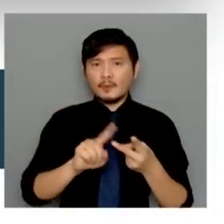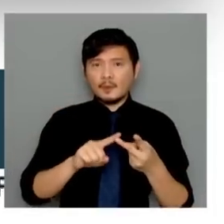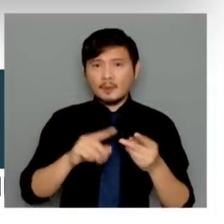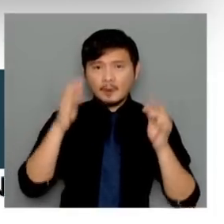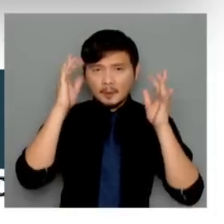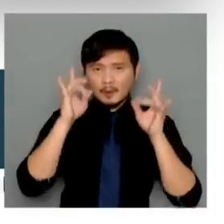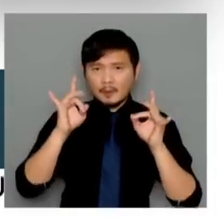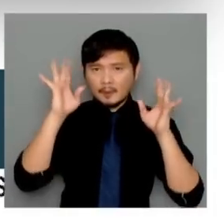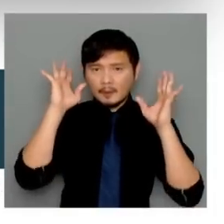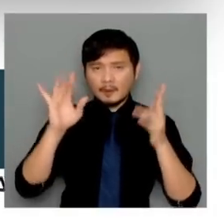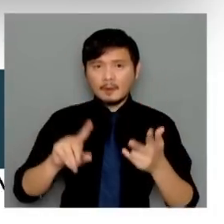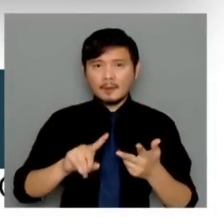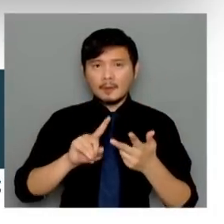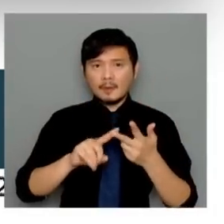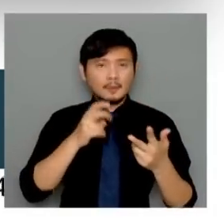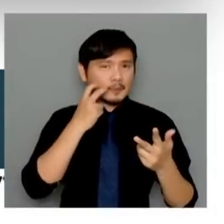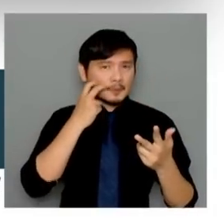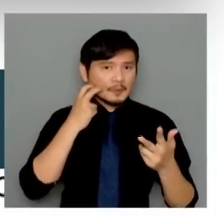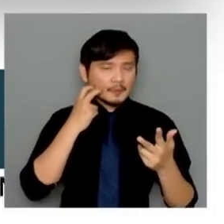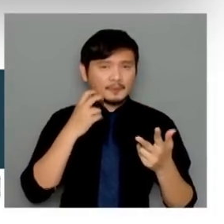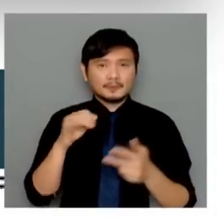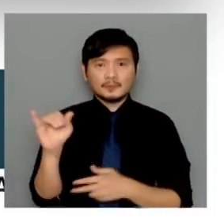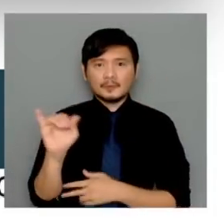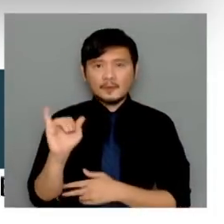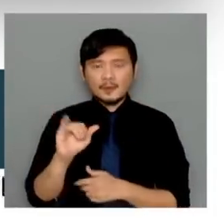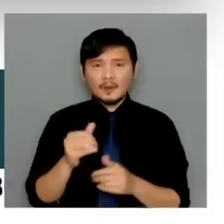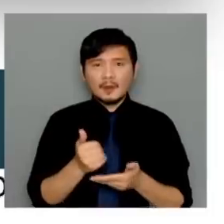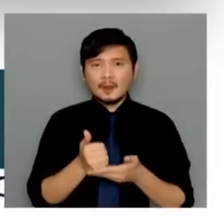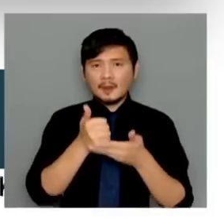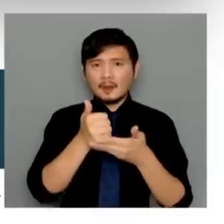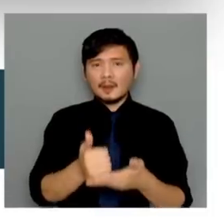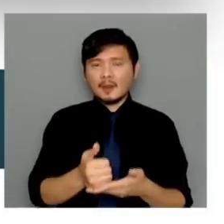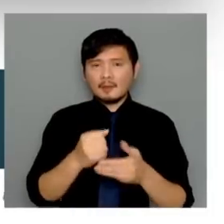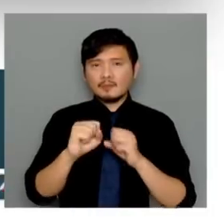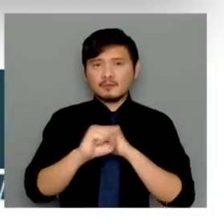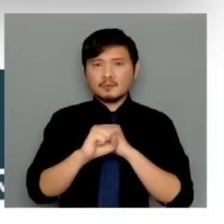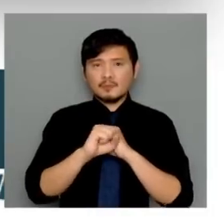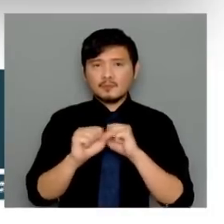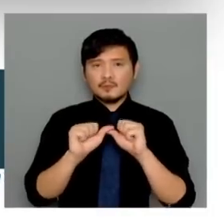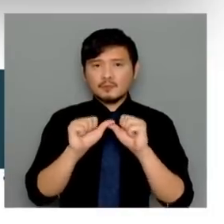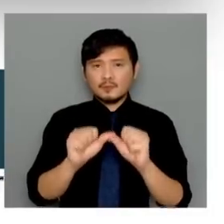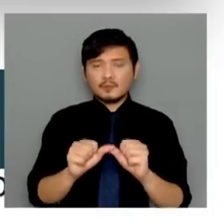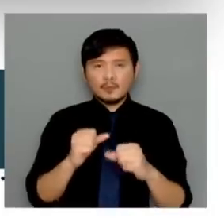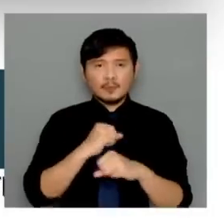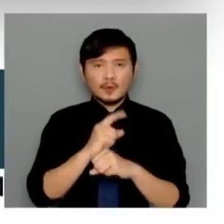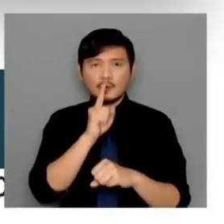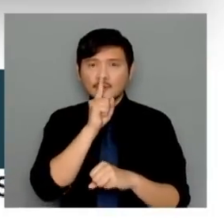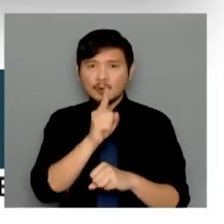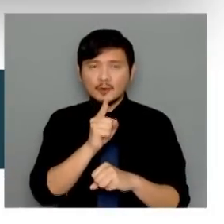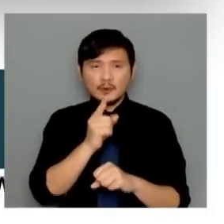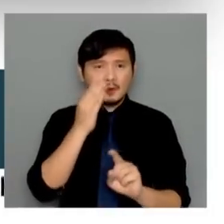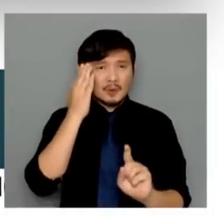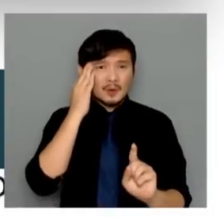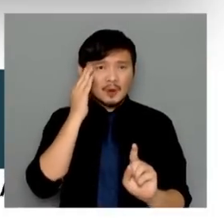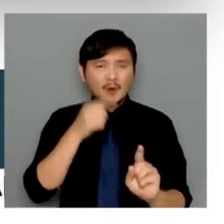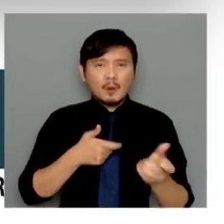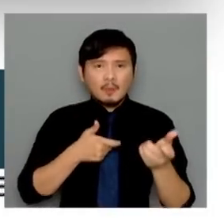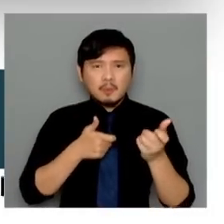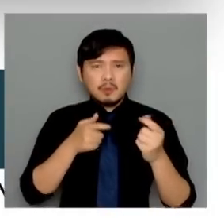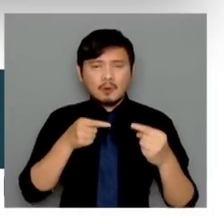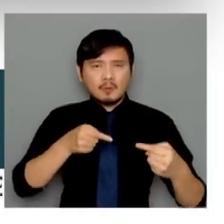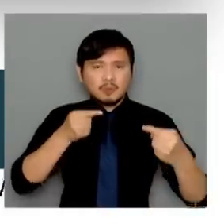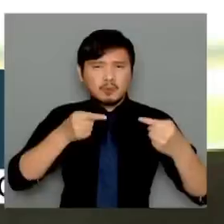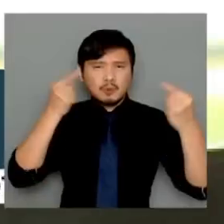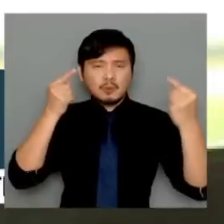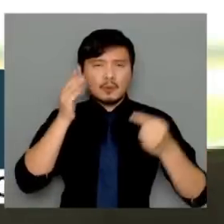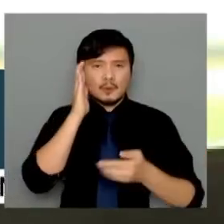as continue the momentum of the campaign in ending the local communist armed conflict. The continued